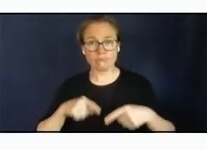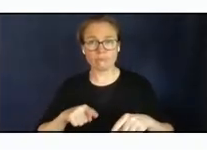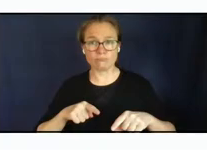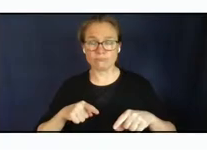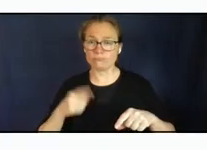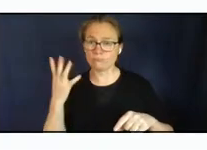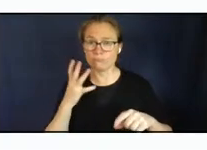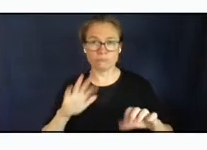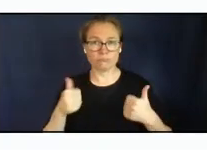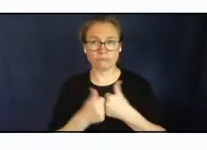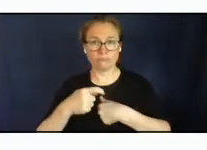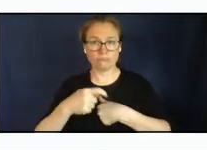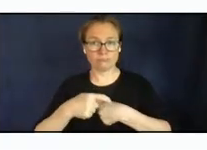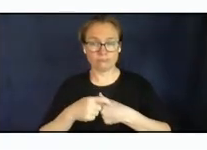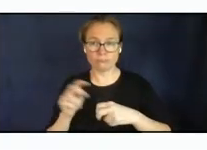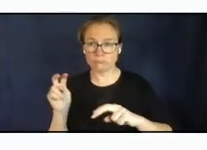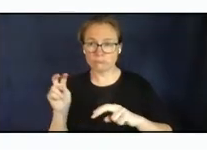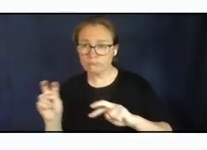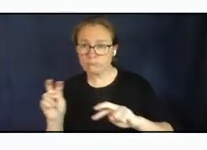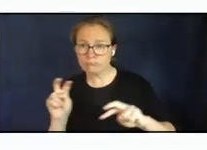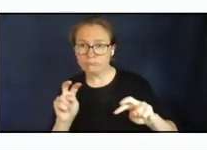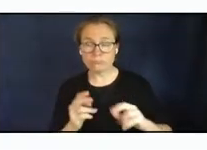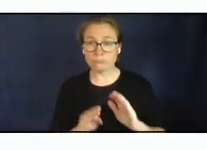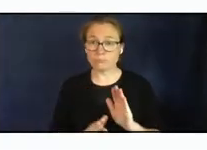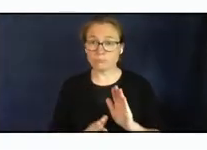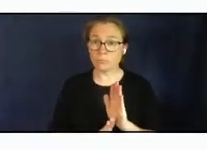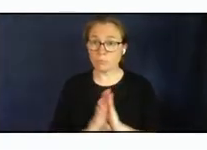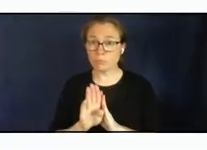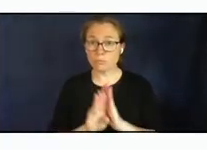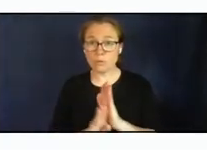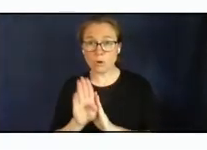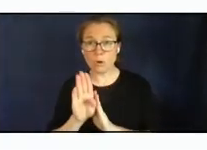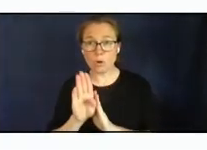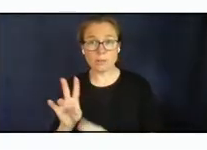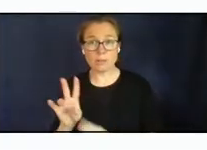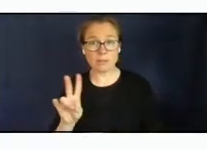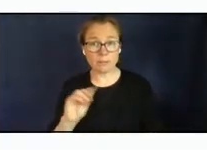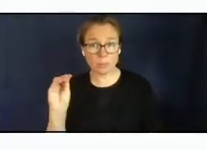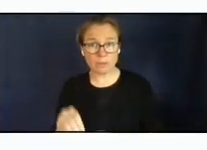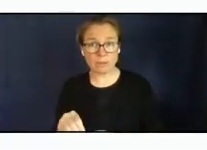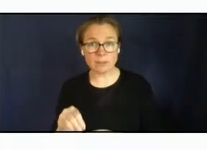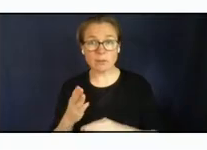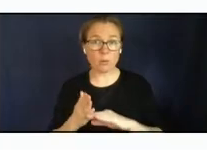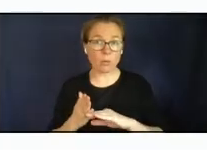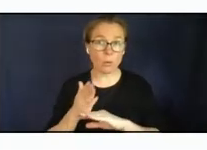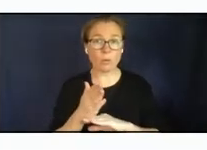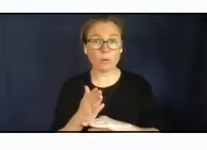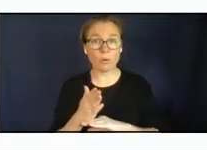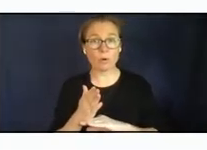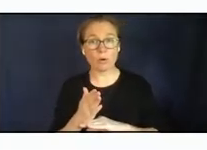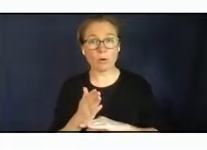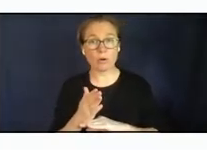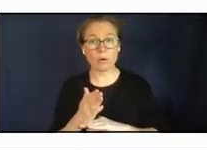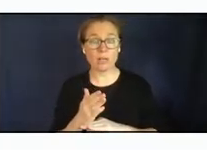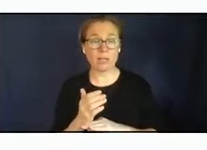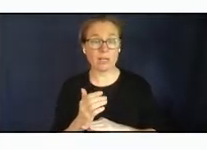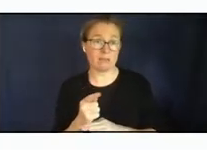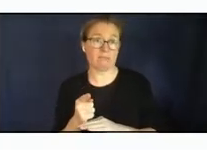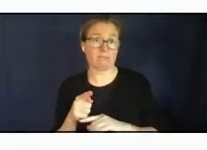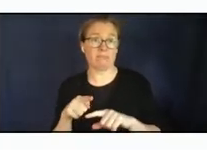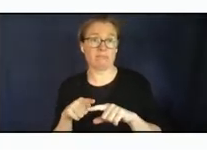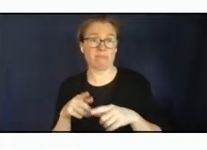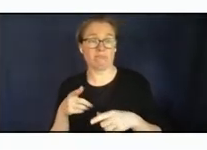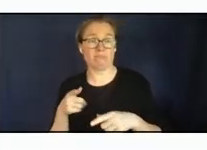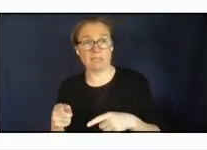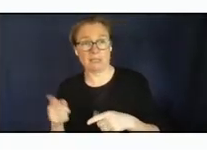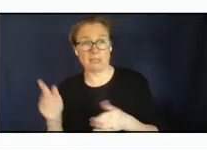of 7% plus, but 7% plus on a really small number because the pandemic impacted